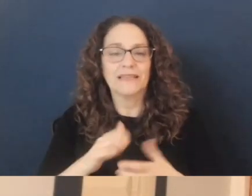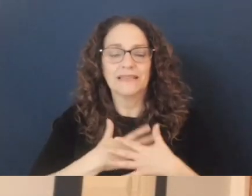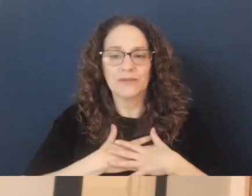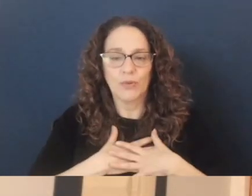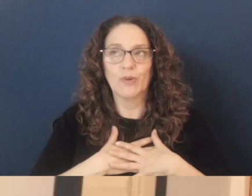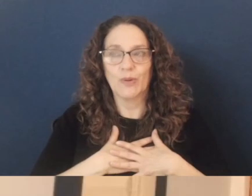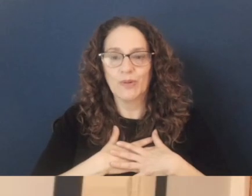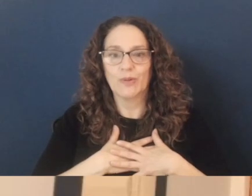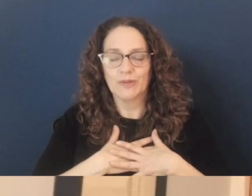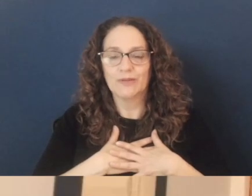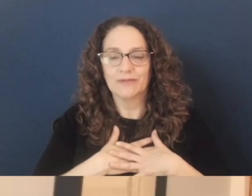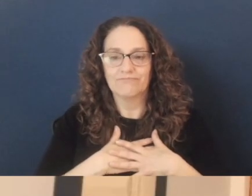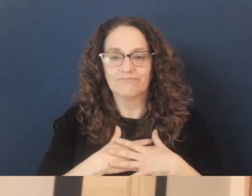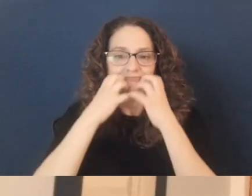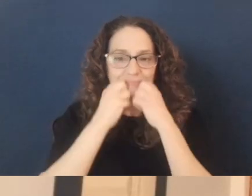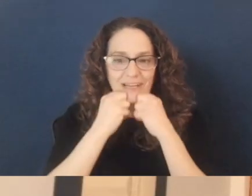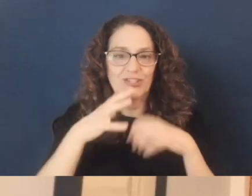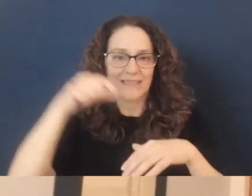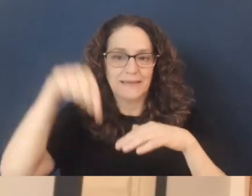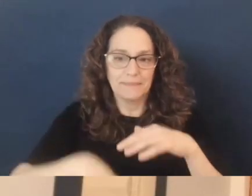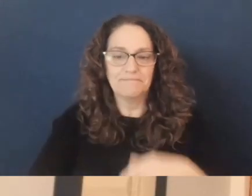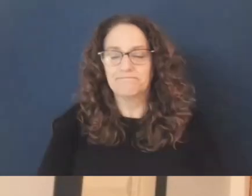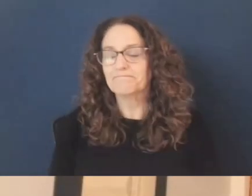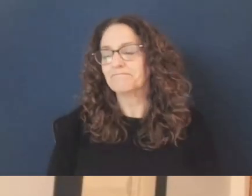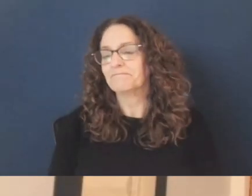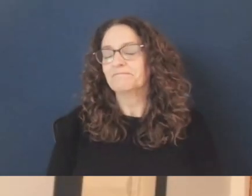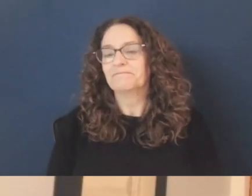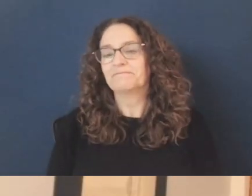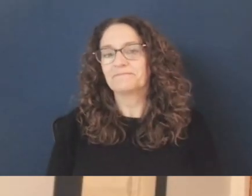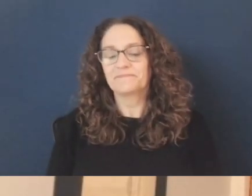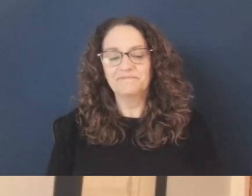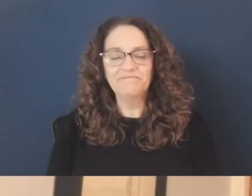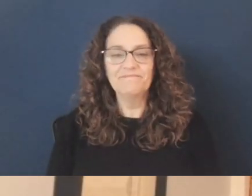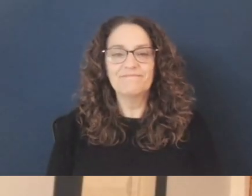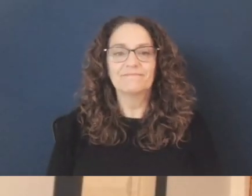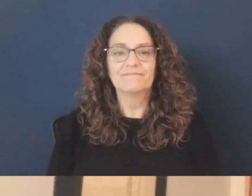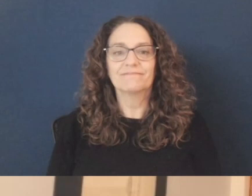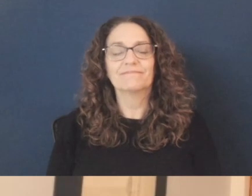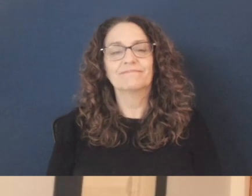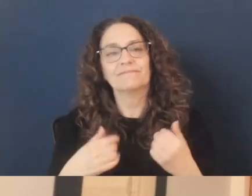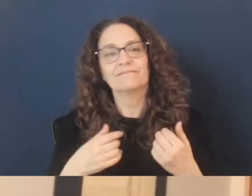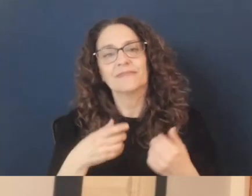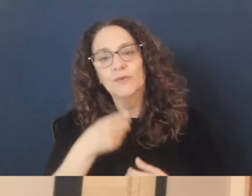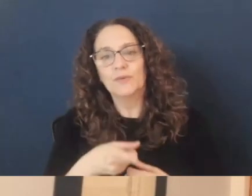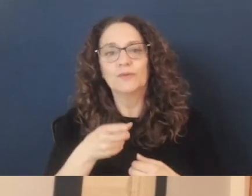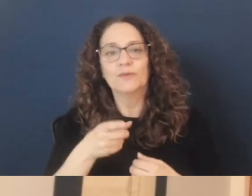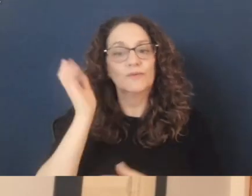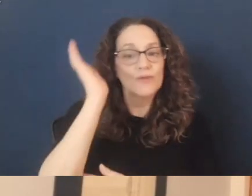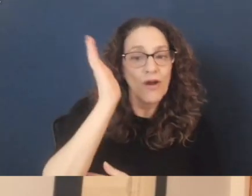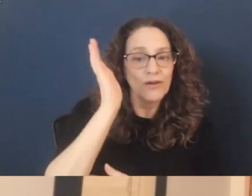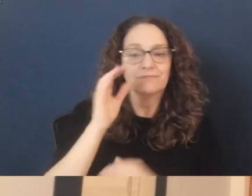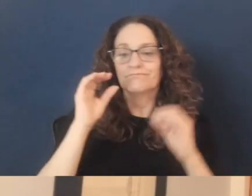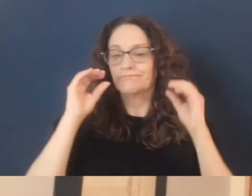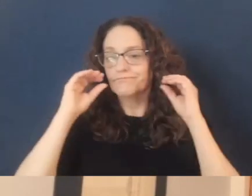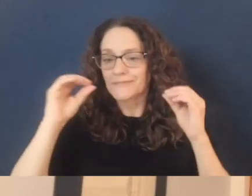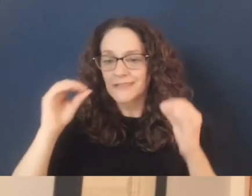very, very precious. And that you talk and teach and write on